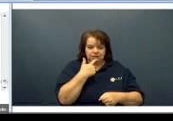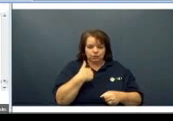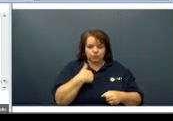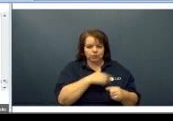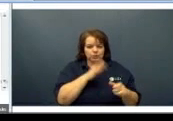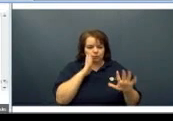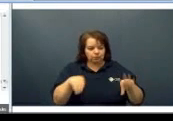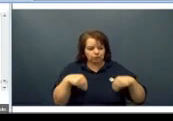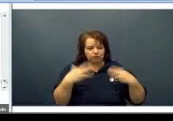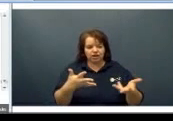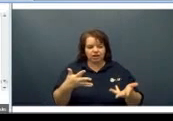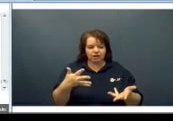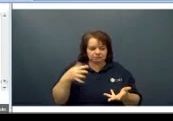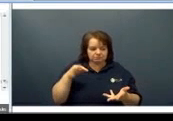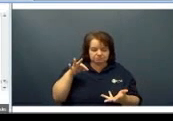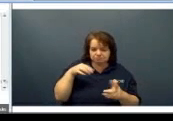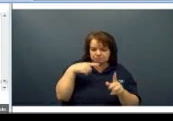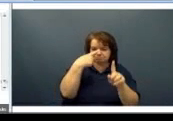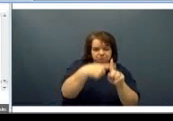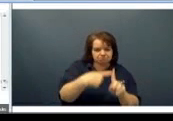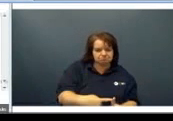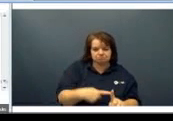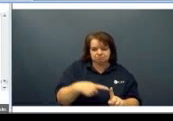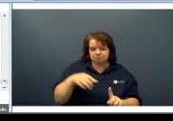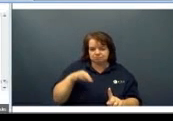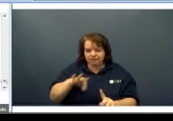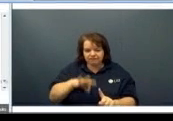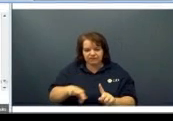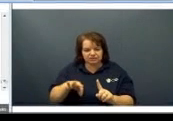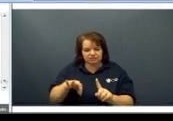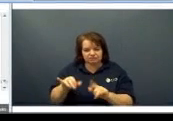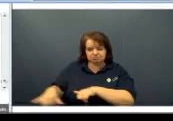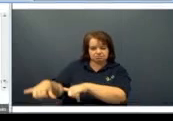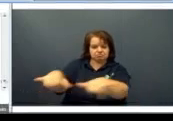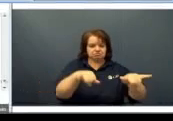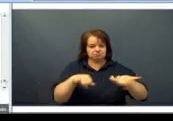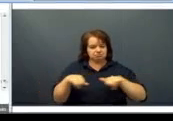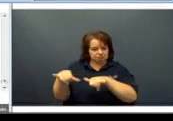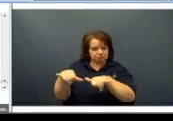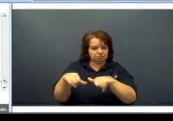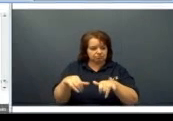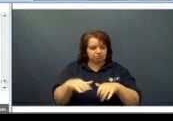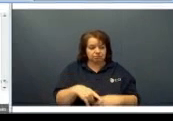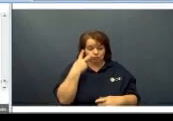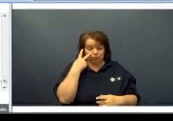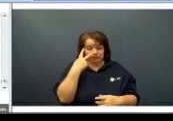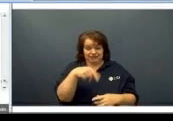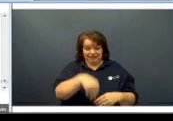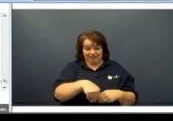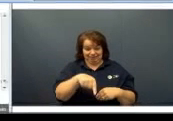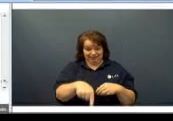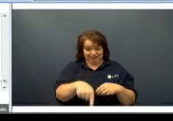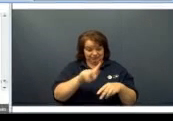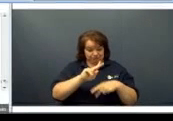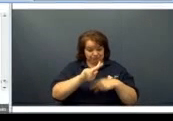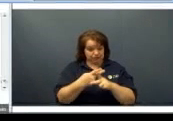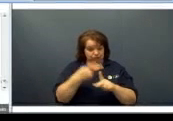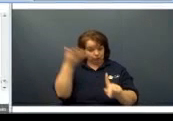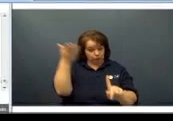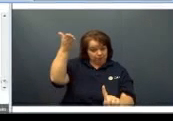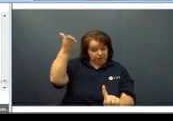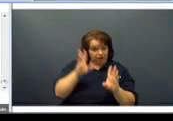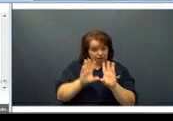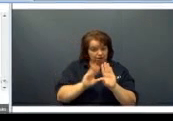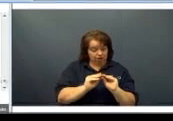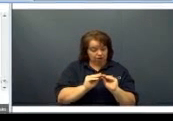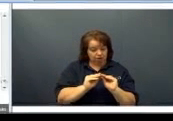504 basically says we will provide benefits just like everybody else can. So in this particular webinar, as you can see,